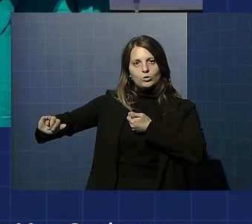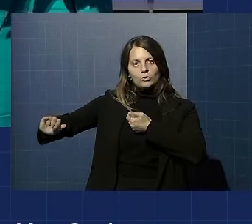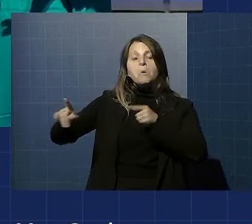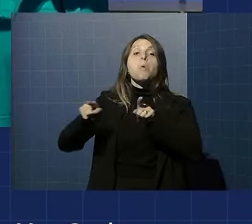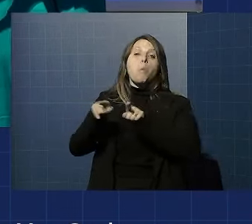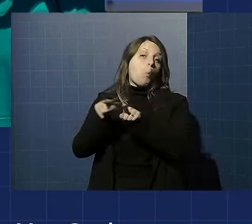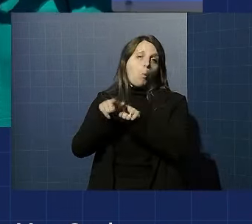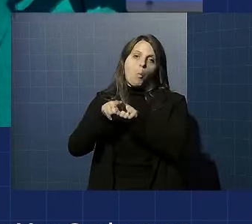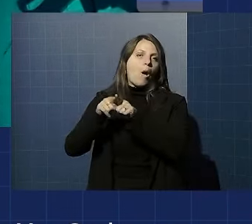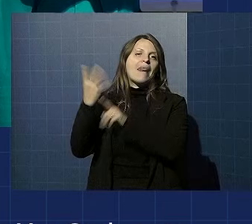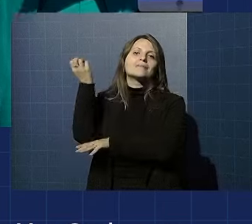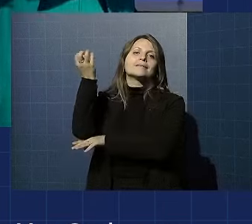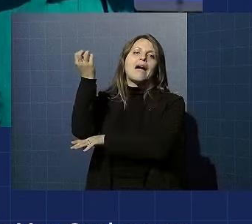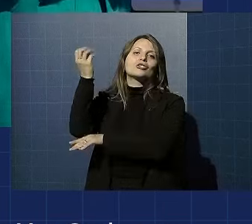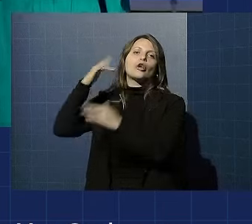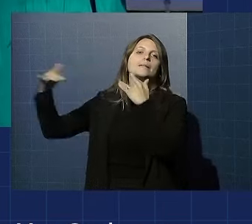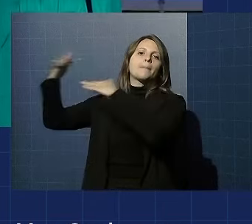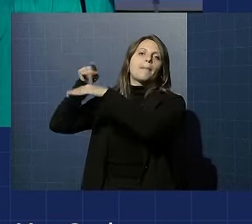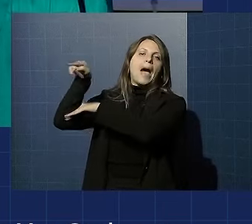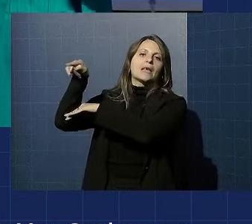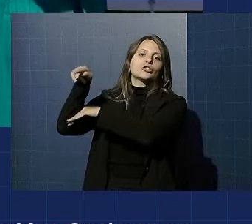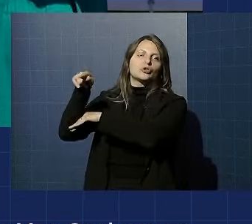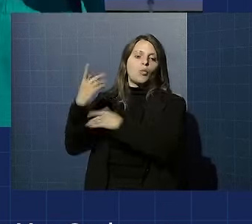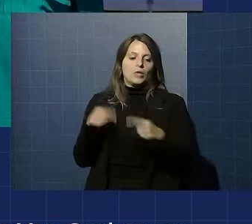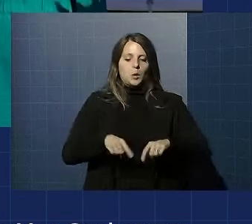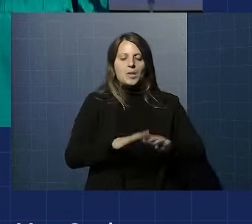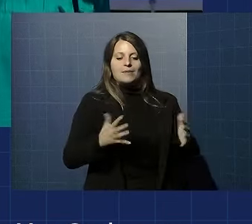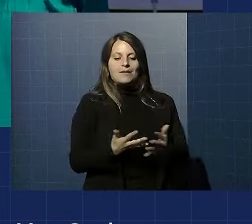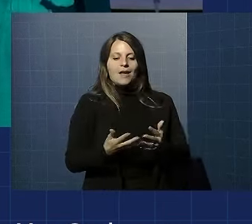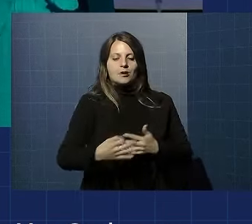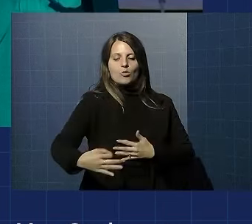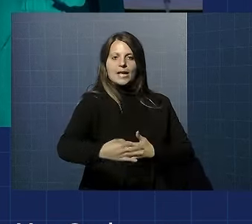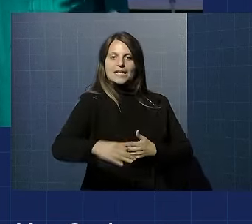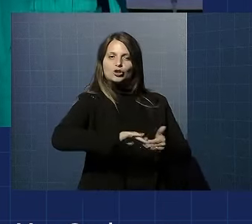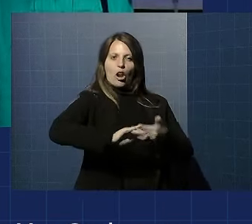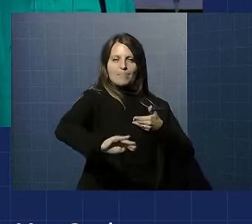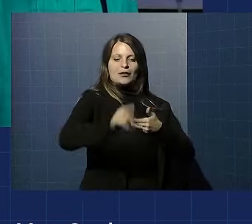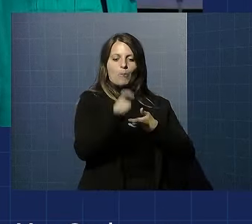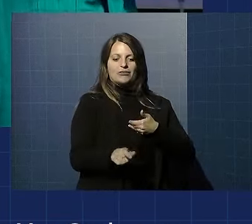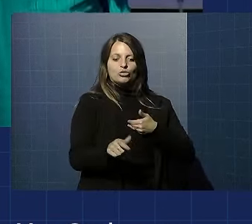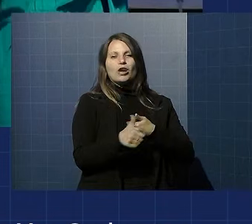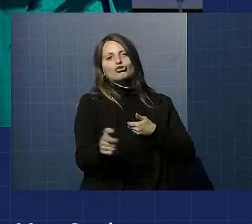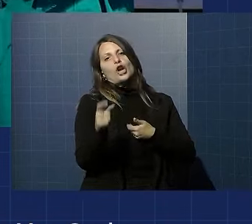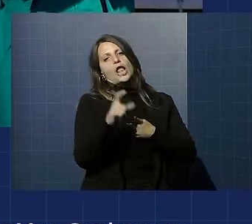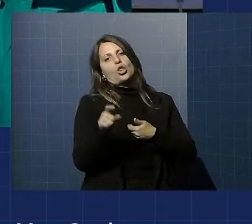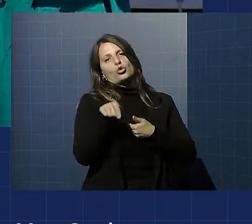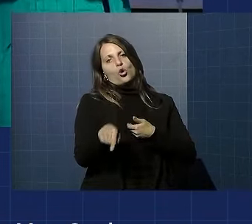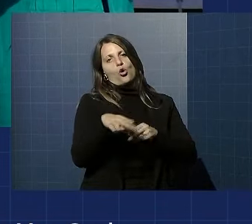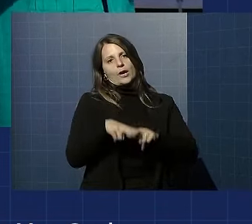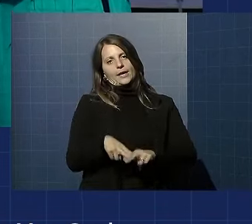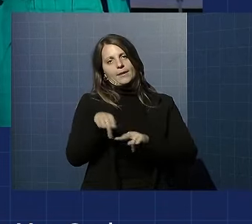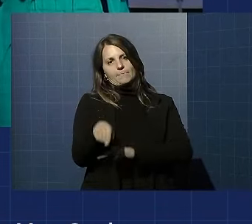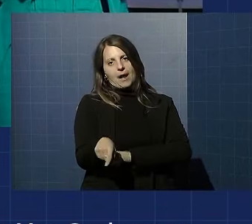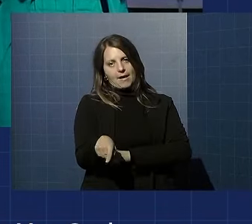100 days, so 100. But we have also worked, for example, with our Russian colleagues, where we have isolated people for more